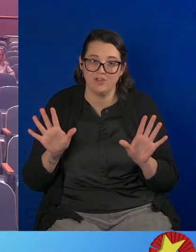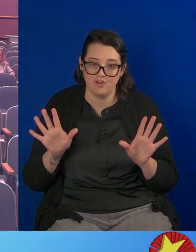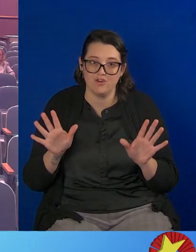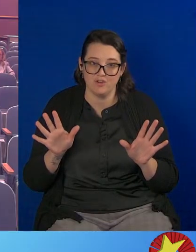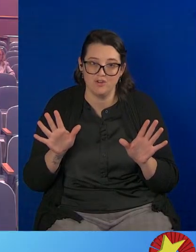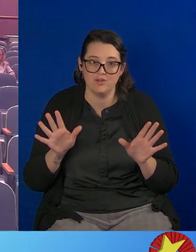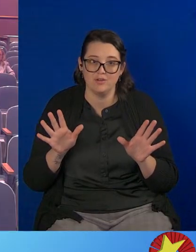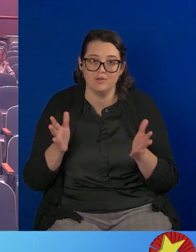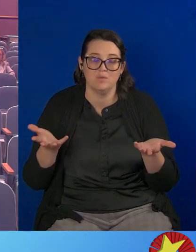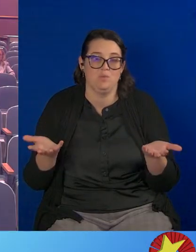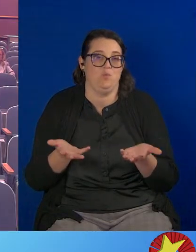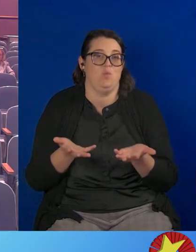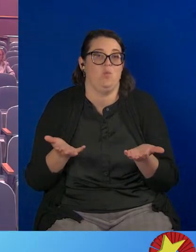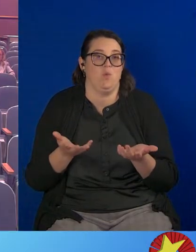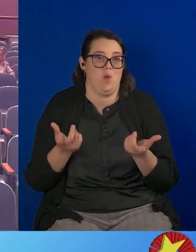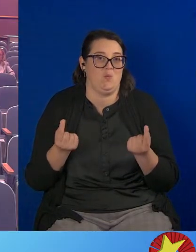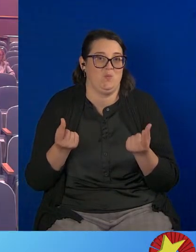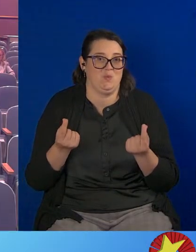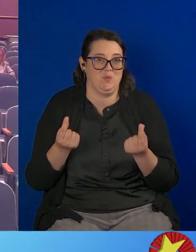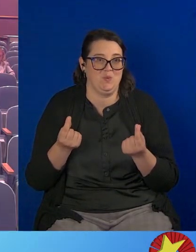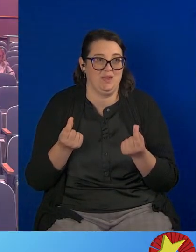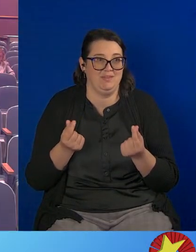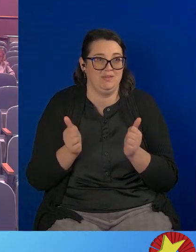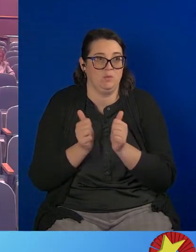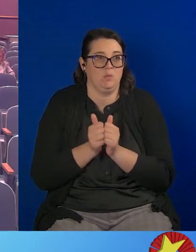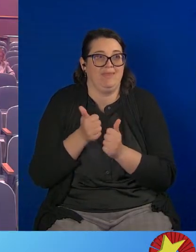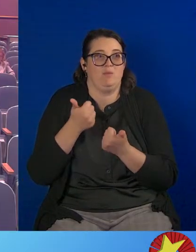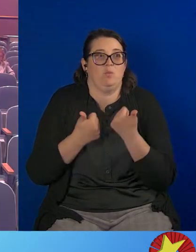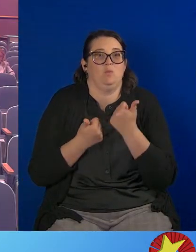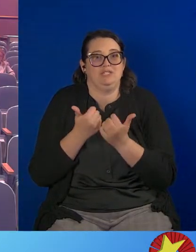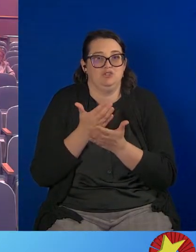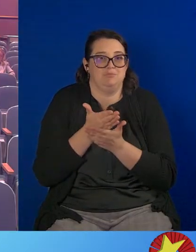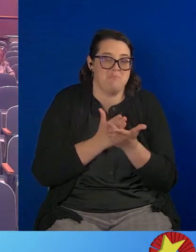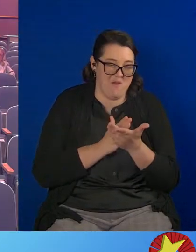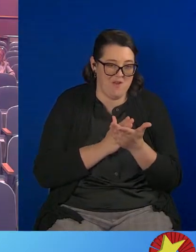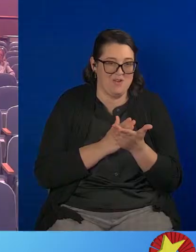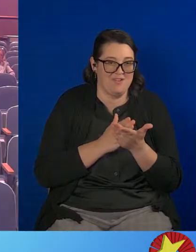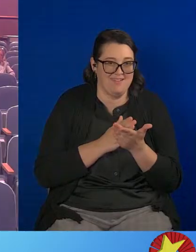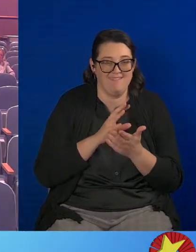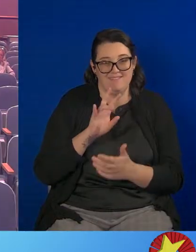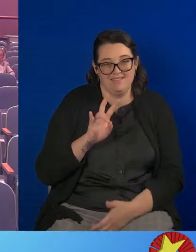is taken on what part of 7.1.